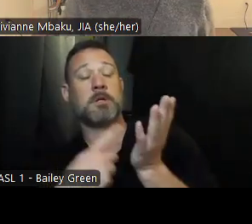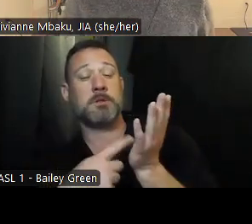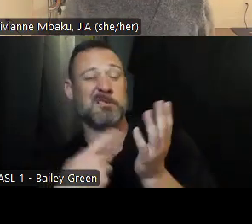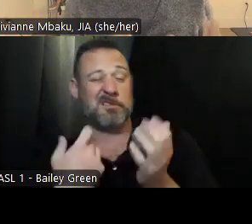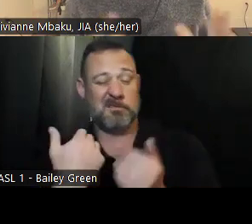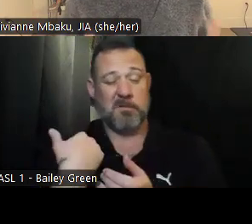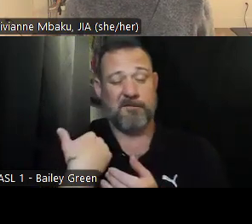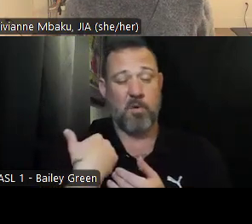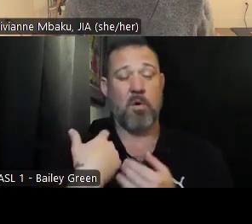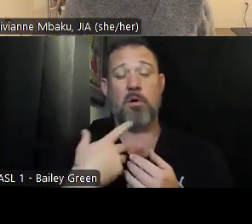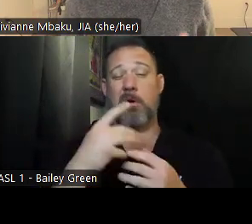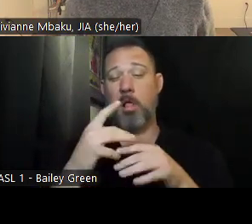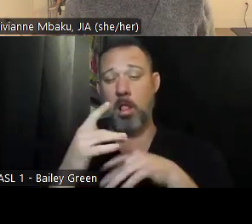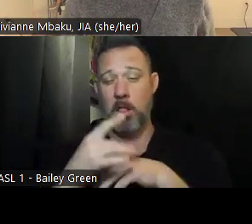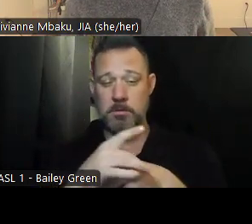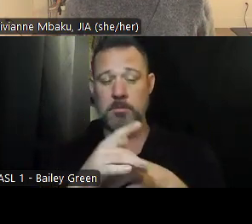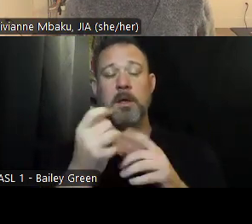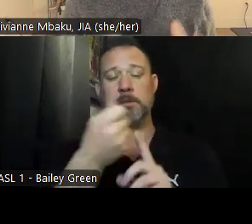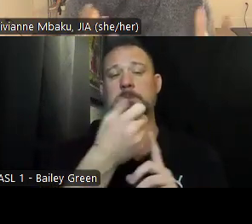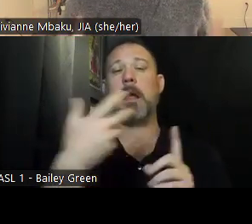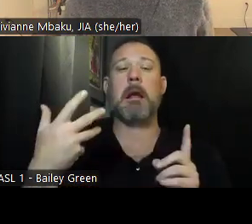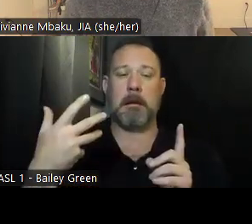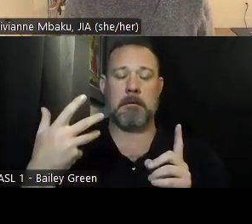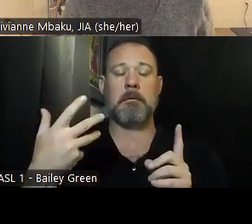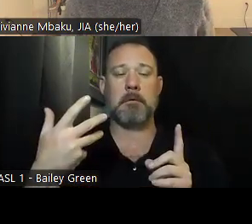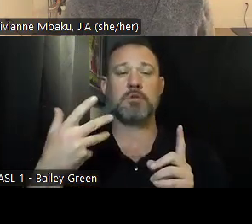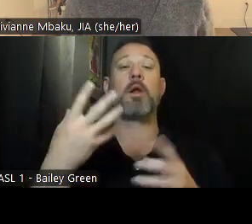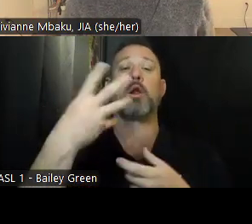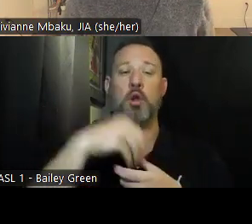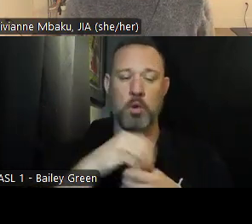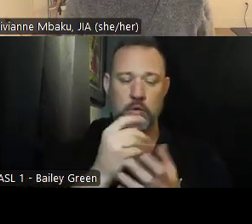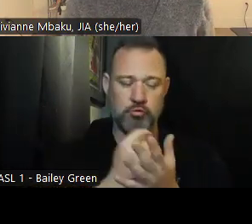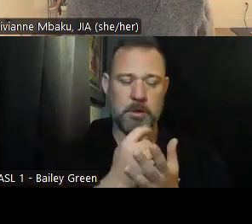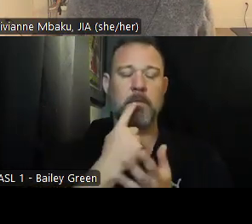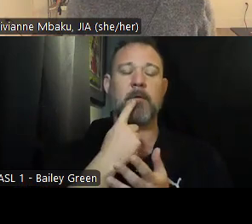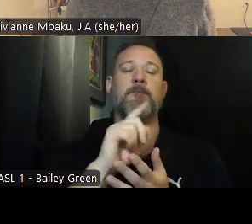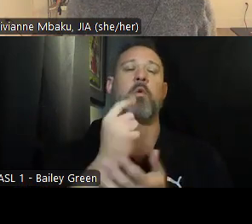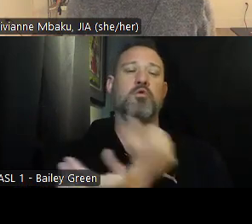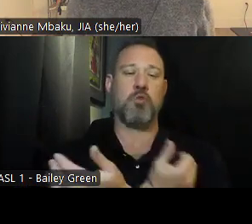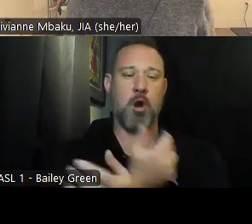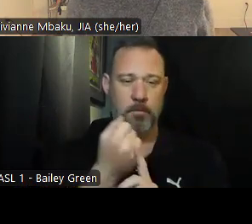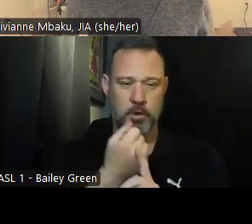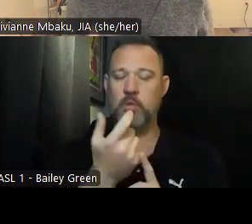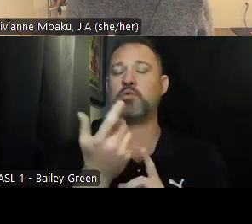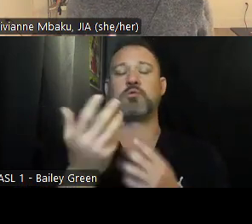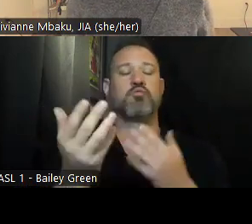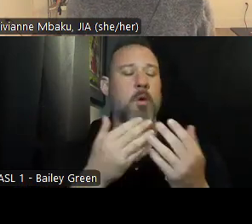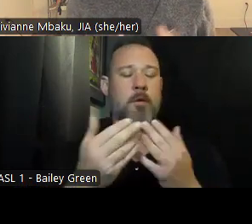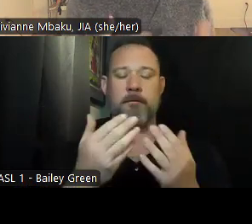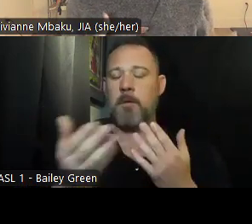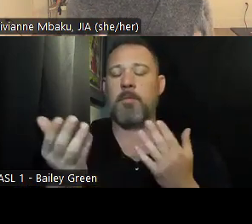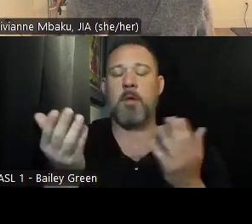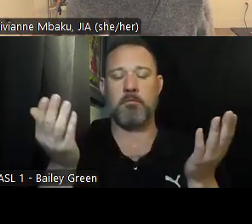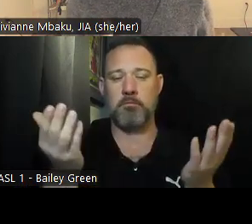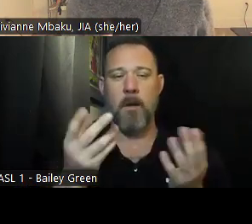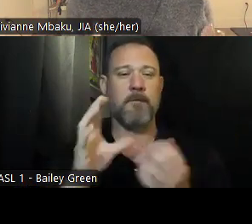before, the eligibility is expanded. So it includes treatment for substance abuse disorders regardless of the presence of